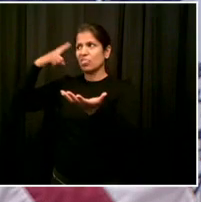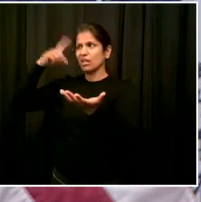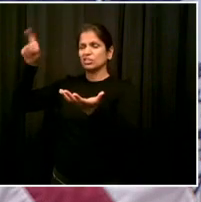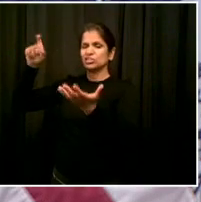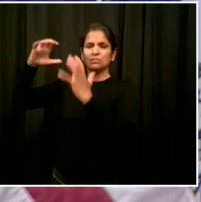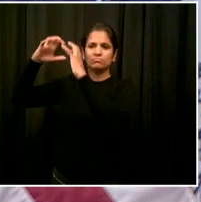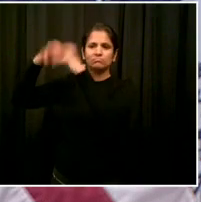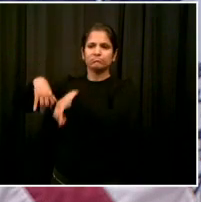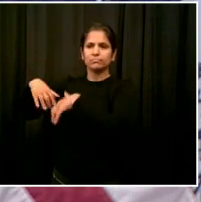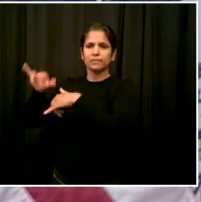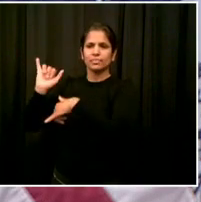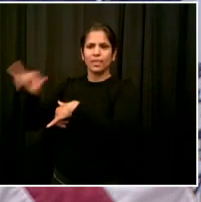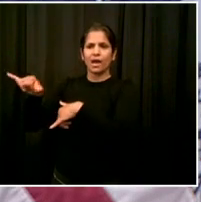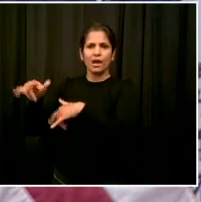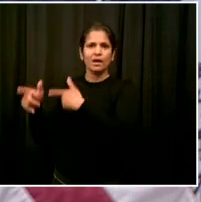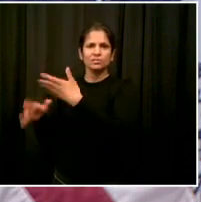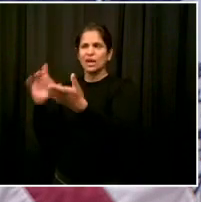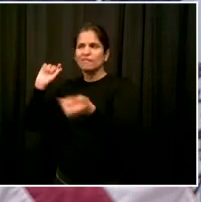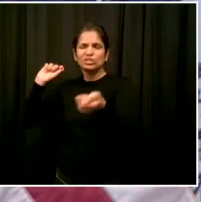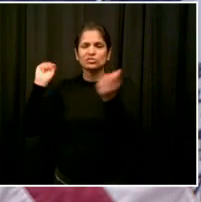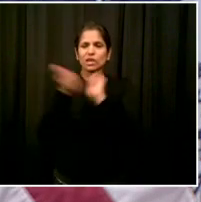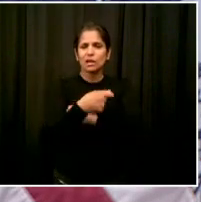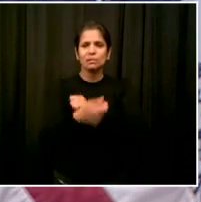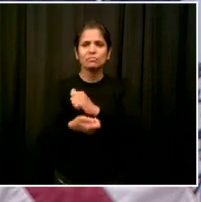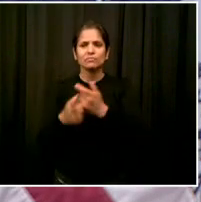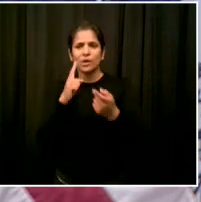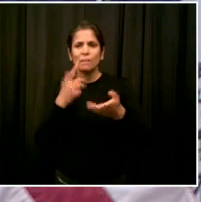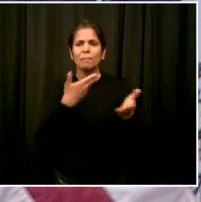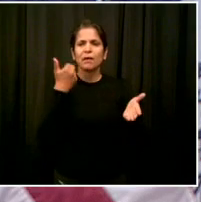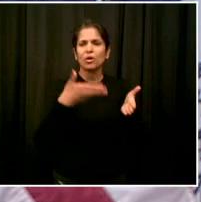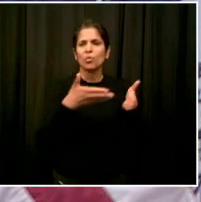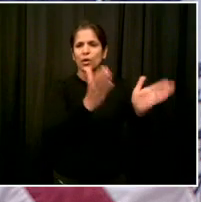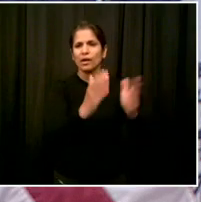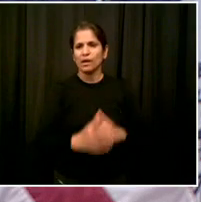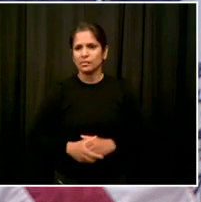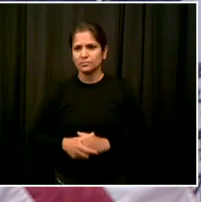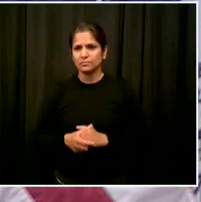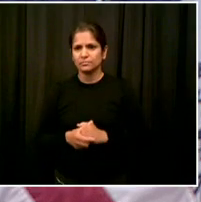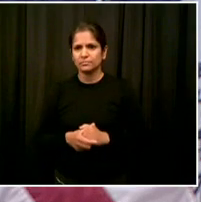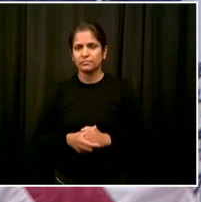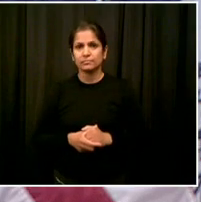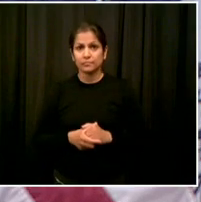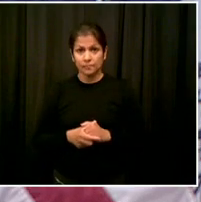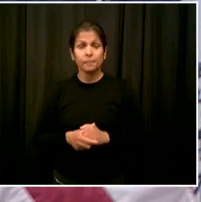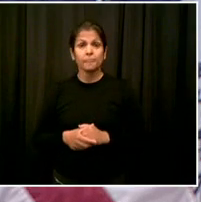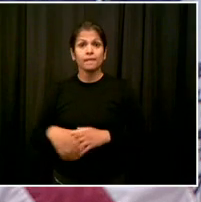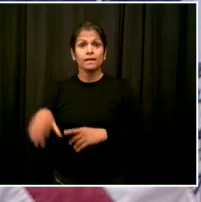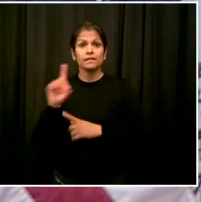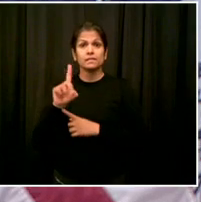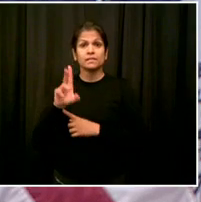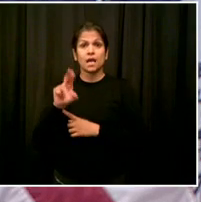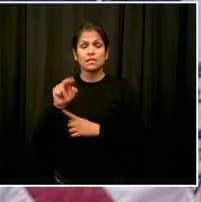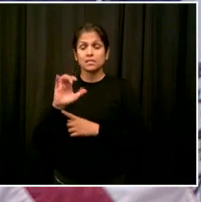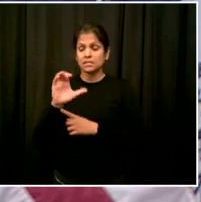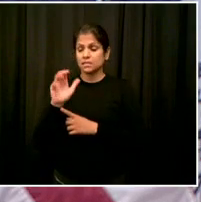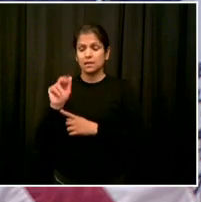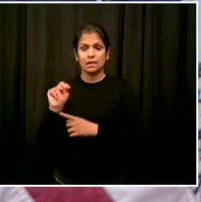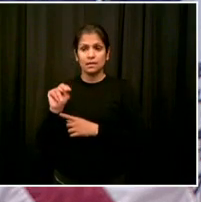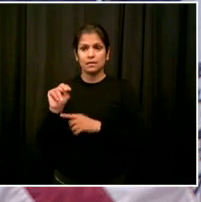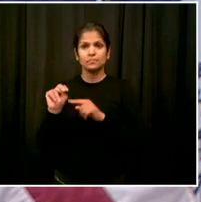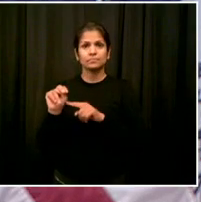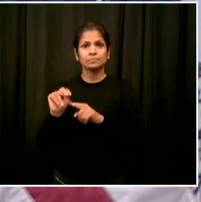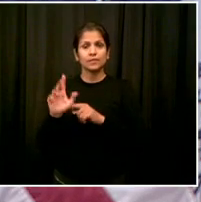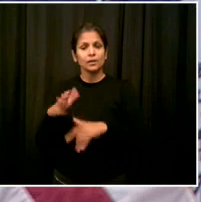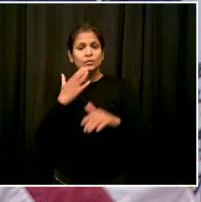act. Next, we have Duncan from Gay City News. Good morning, Mayor. Thanks for taking my